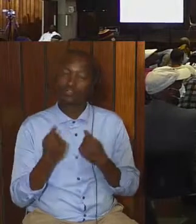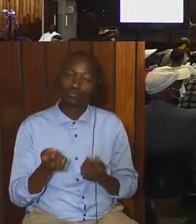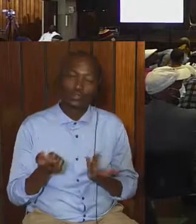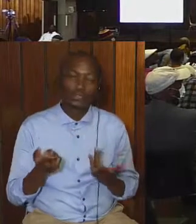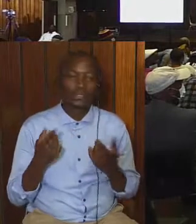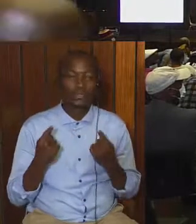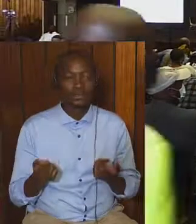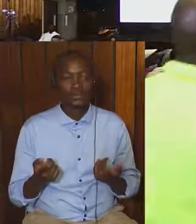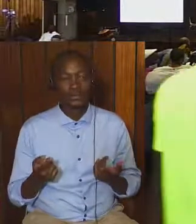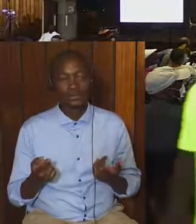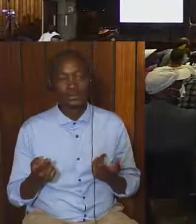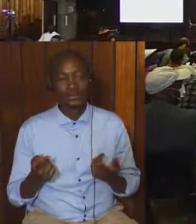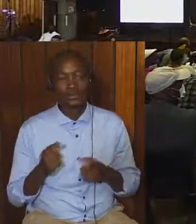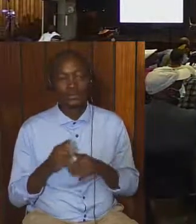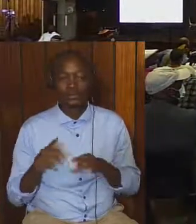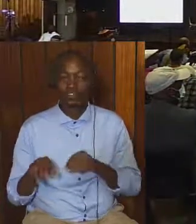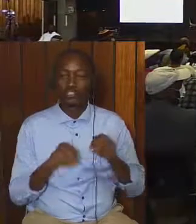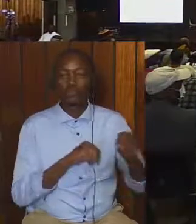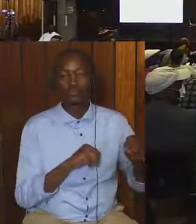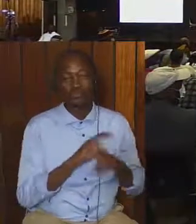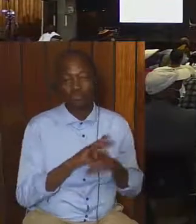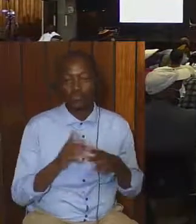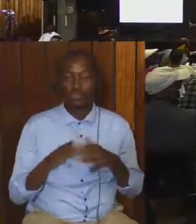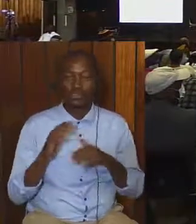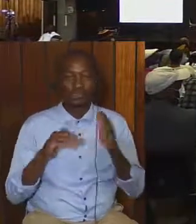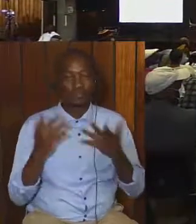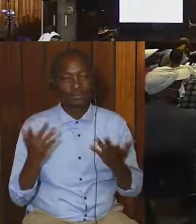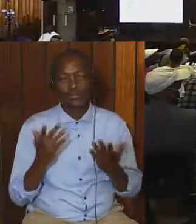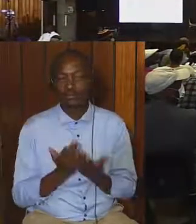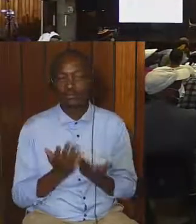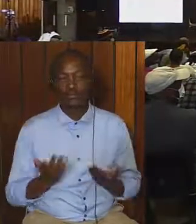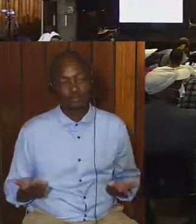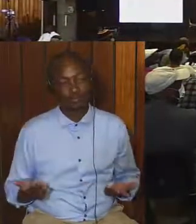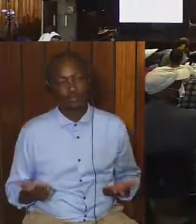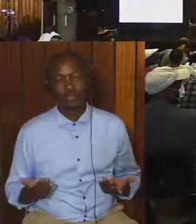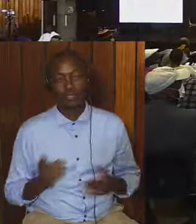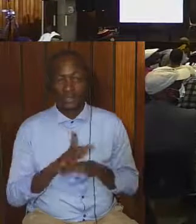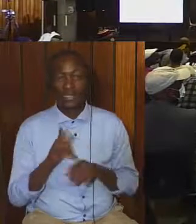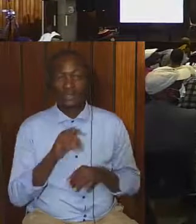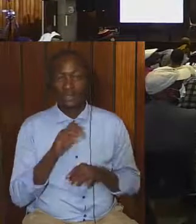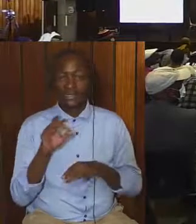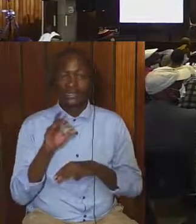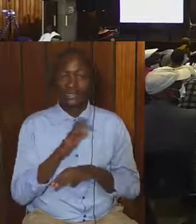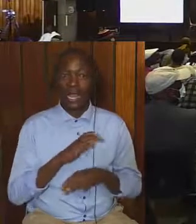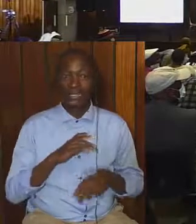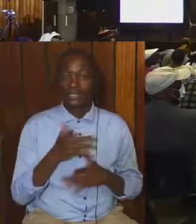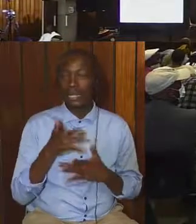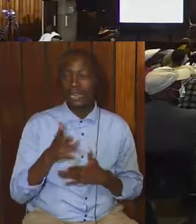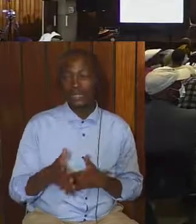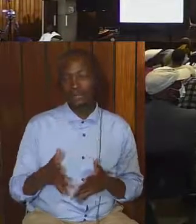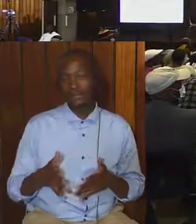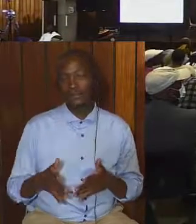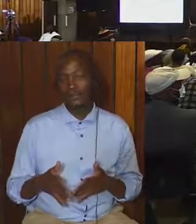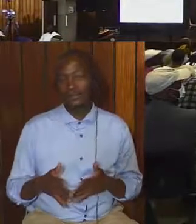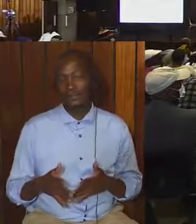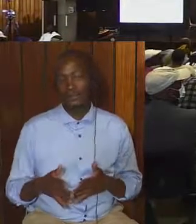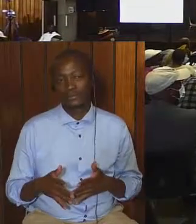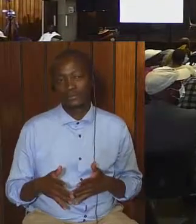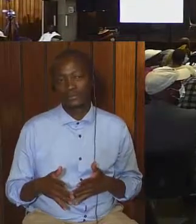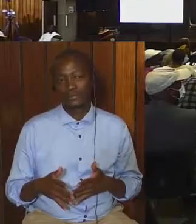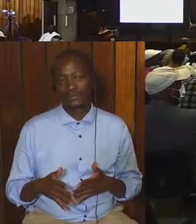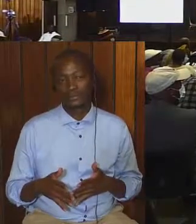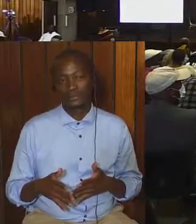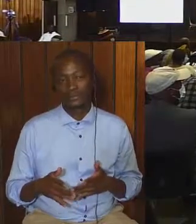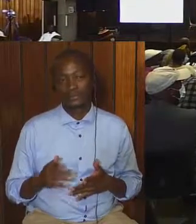Hageta Lina ala tuta. You didn't be a school. You just talked about us. He's a councillor, that one. Yeah? Ask me the